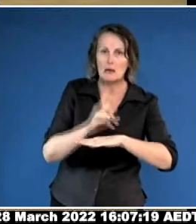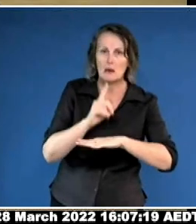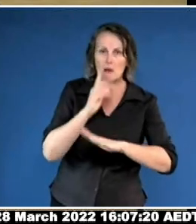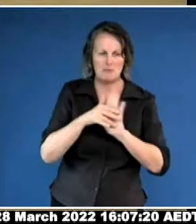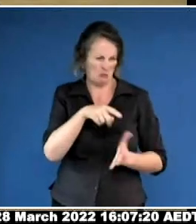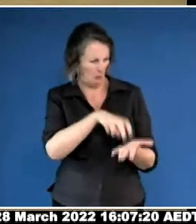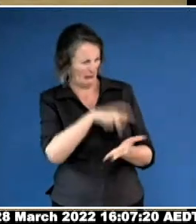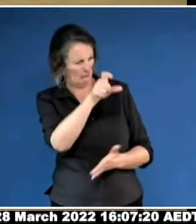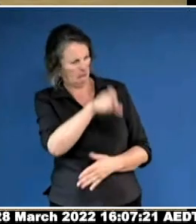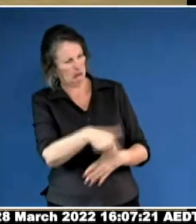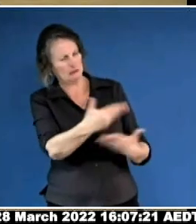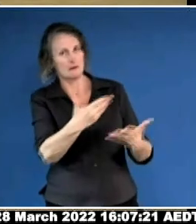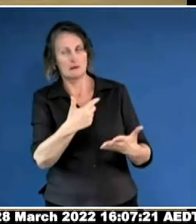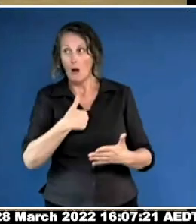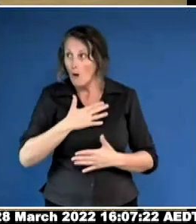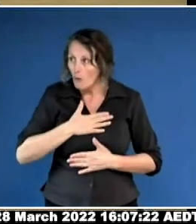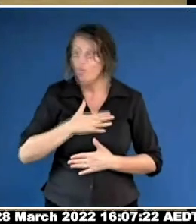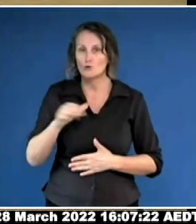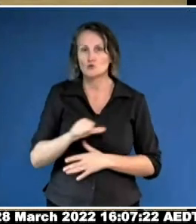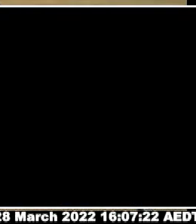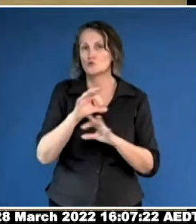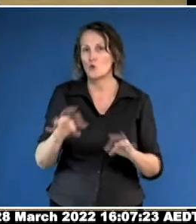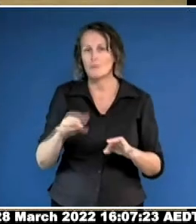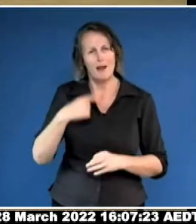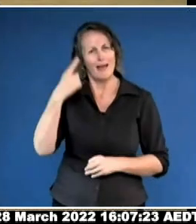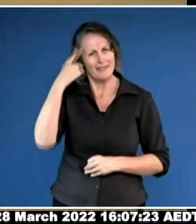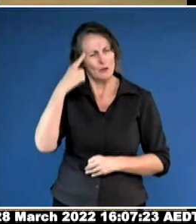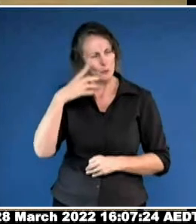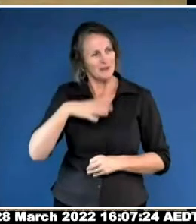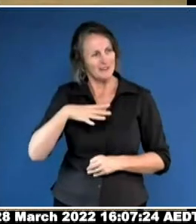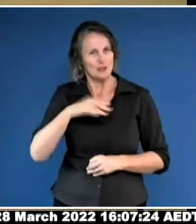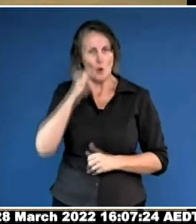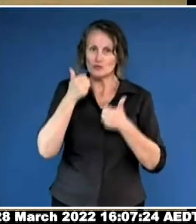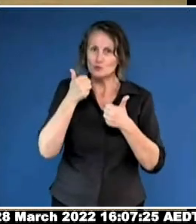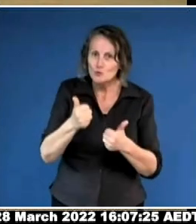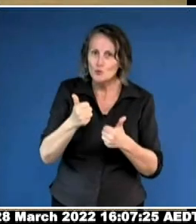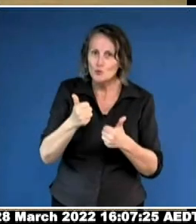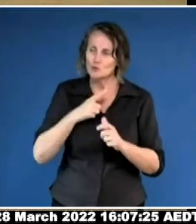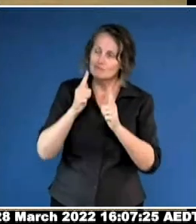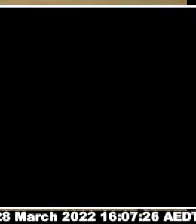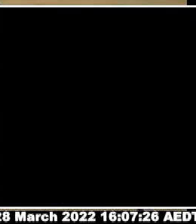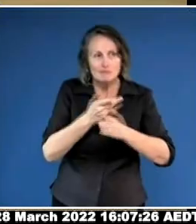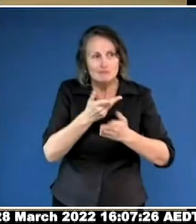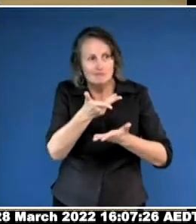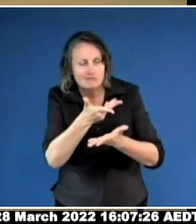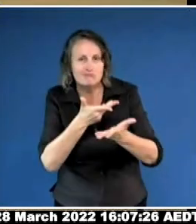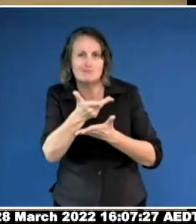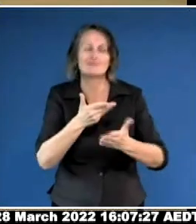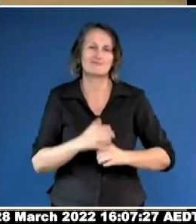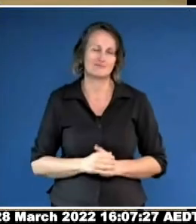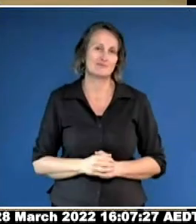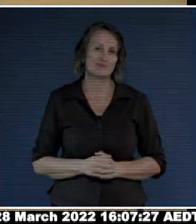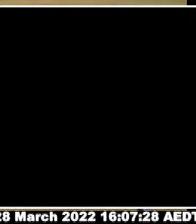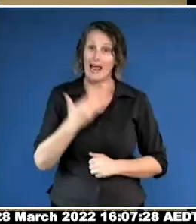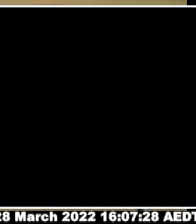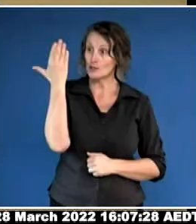positive experience and a good thing to do. Schools need mandated education about what healthy relationships look like, where